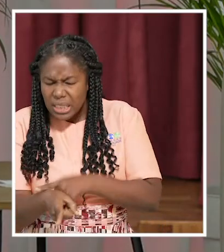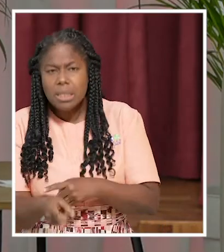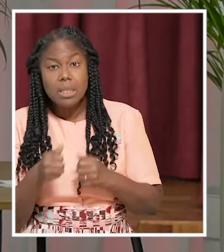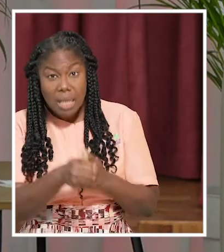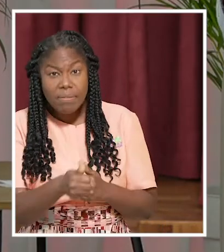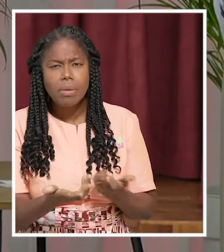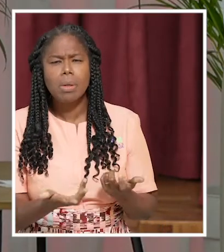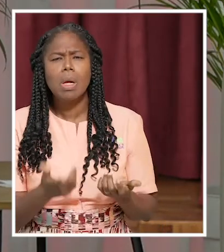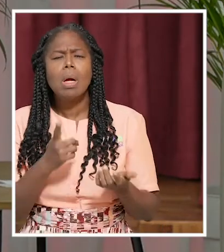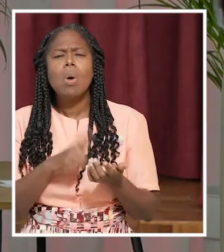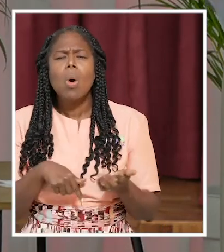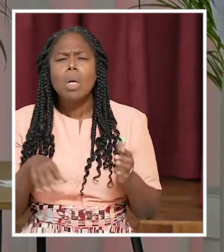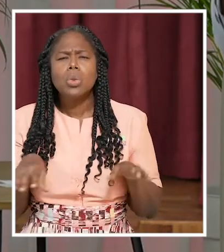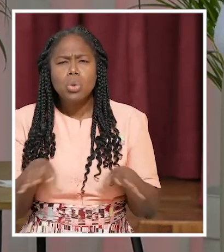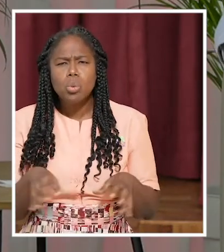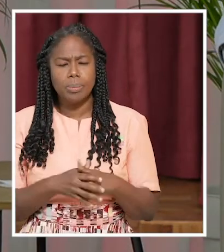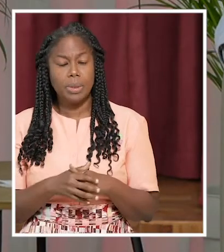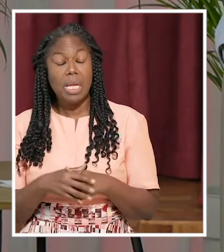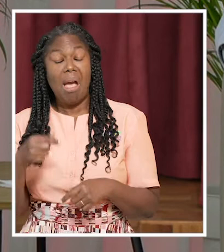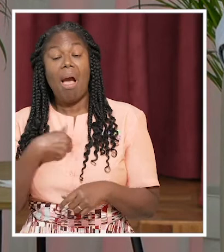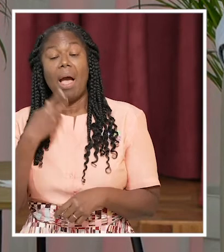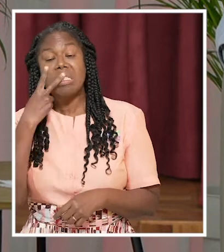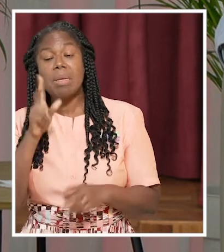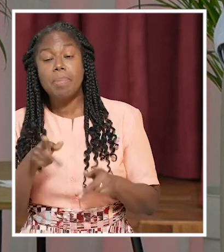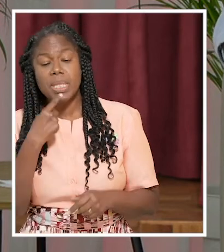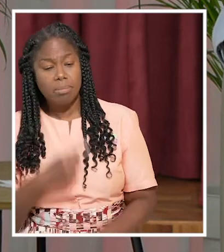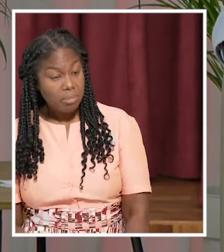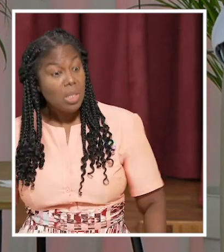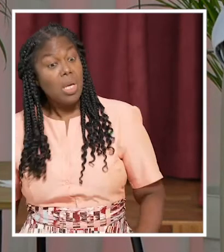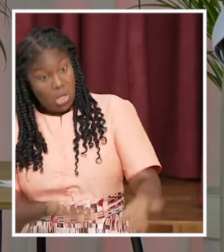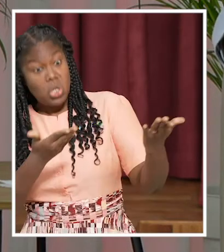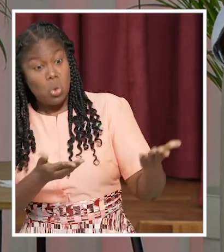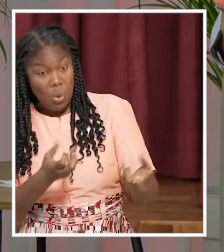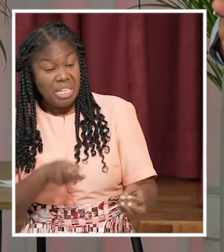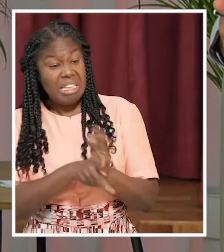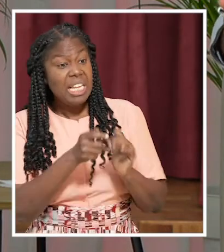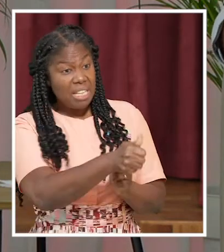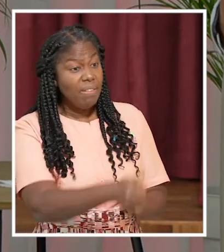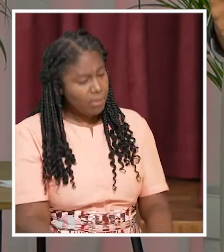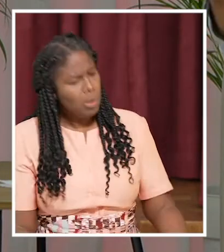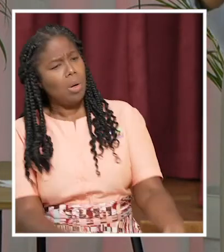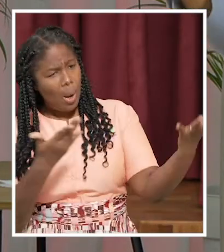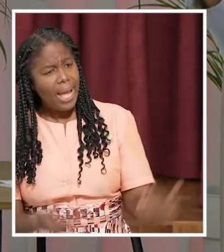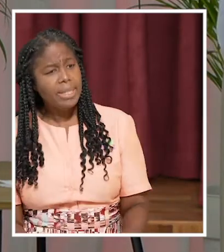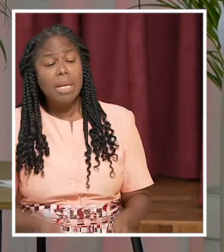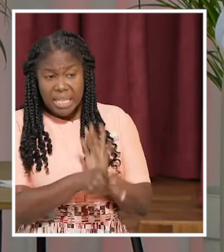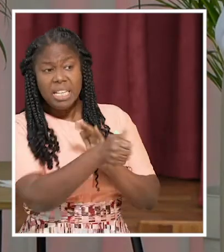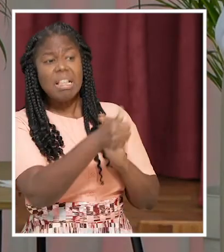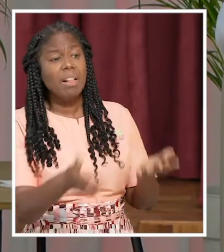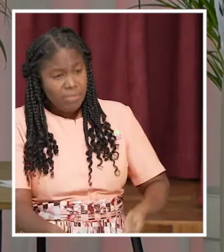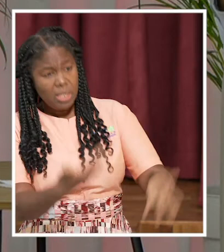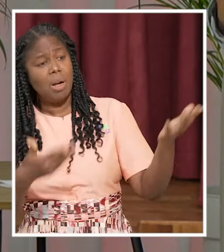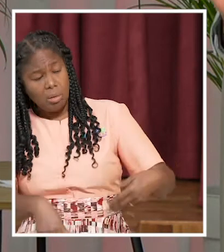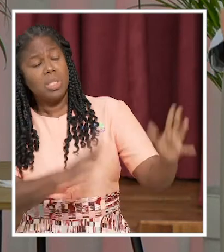saying, yeah, you want to kill yourself, let you go ahead and kill yourself, man. Yes. And I say, but how you could say that? Yeah. And their response